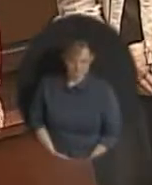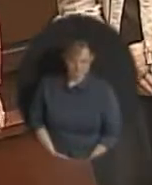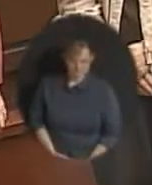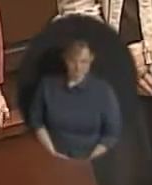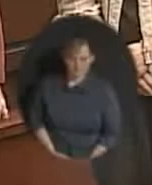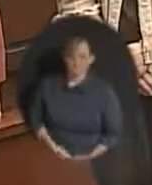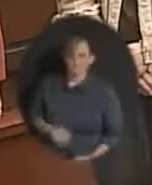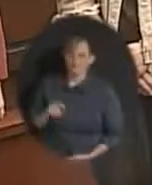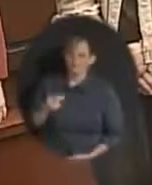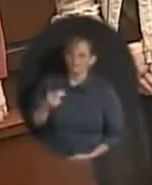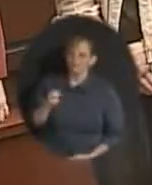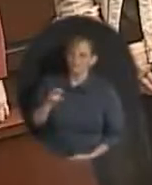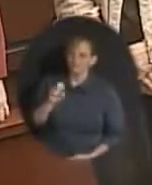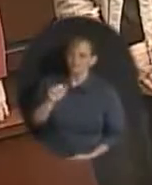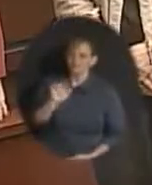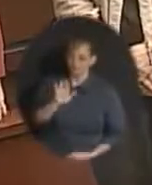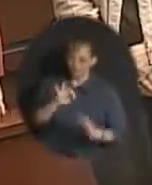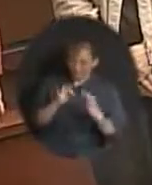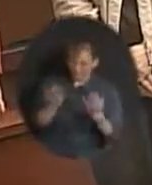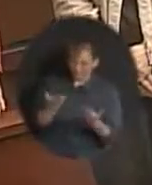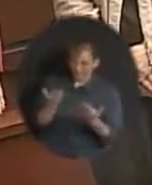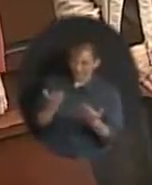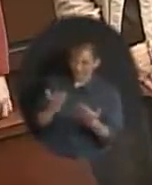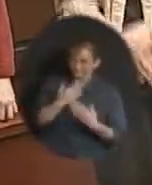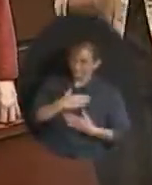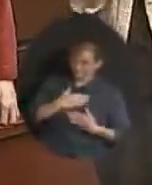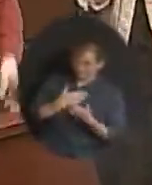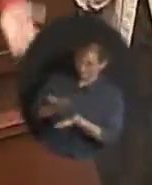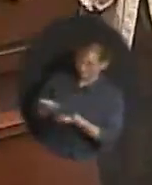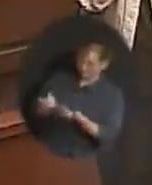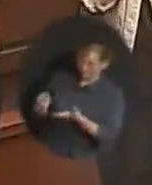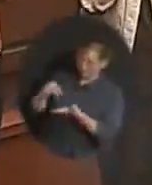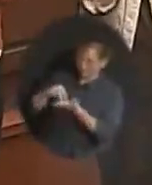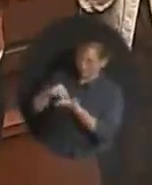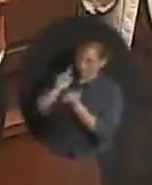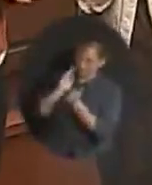And Teresa, is your family here? We'd love for them to stand.